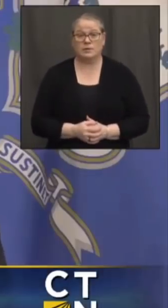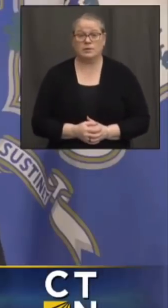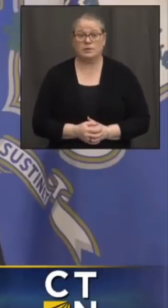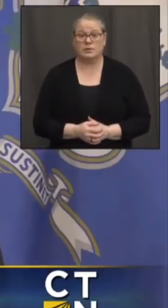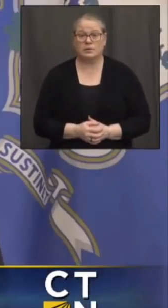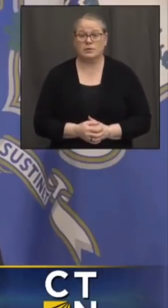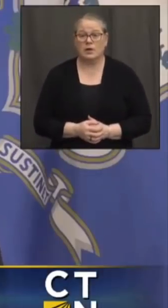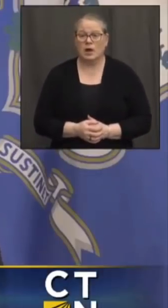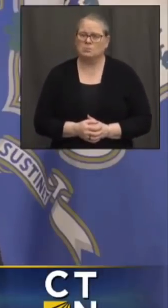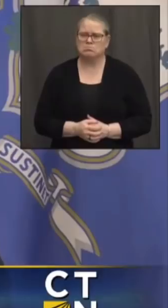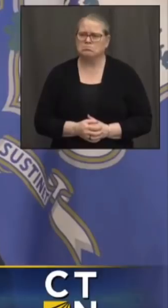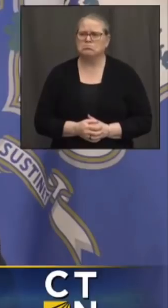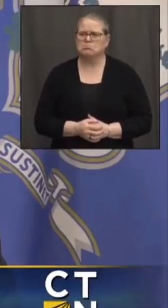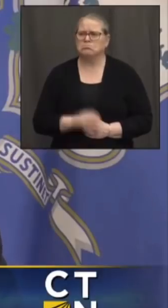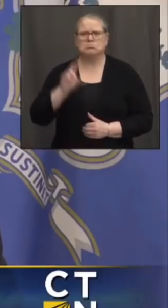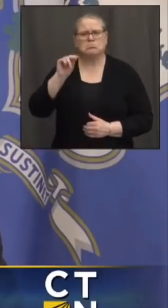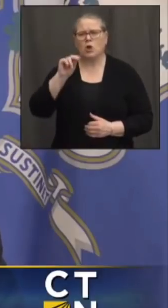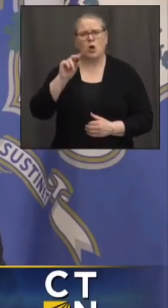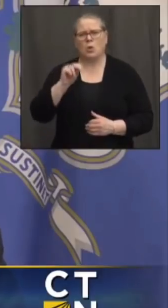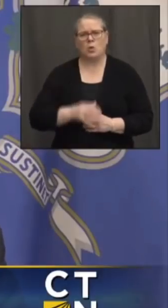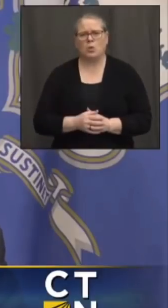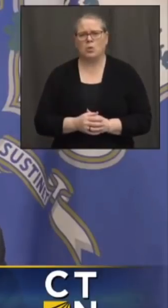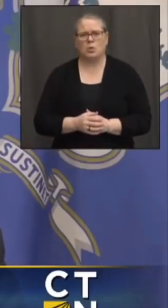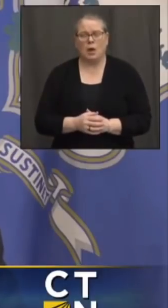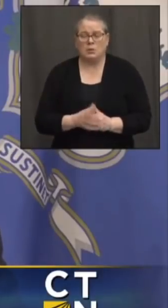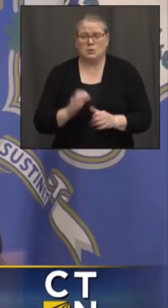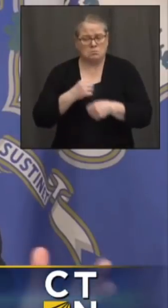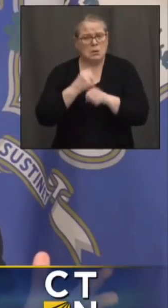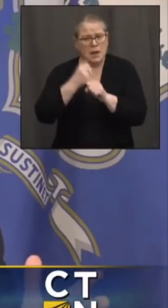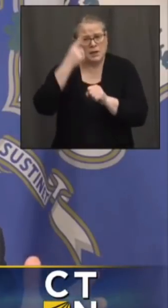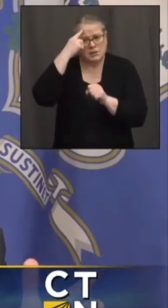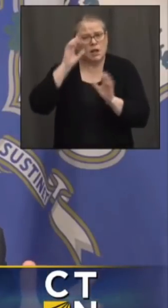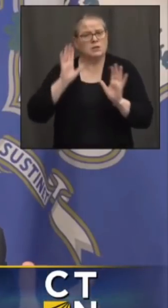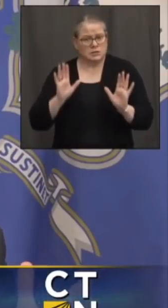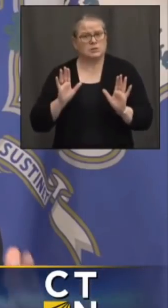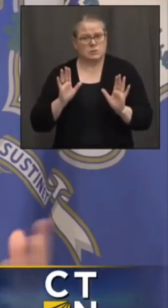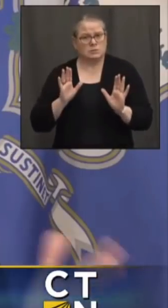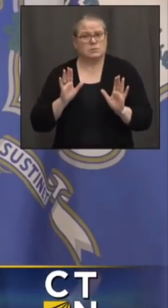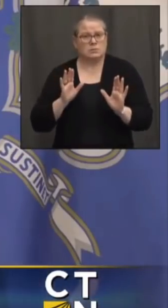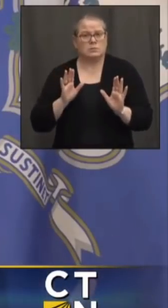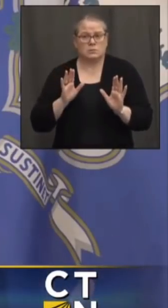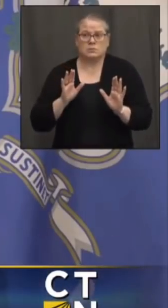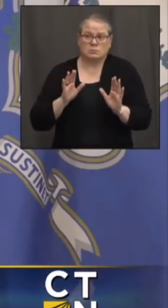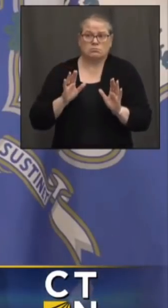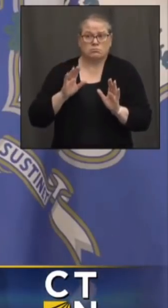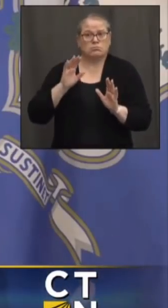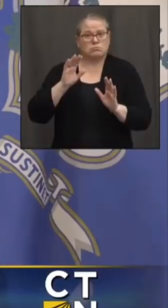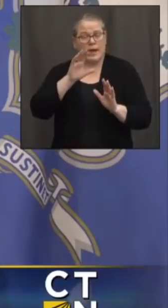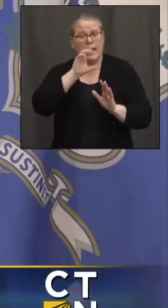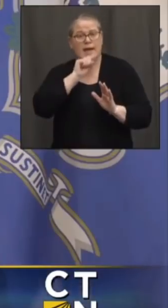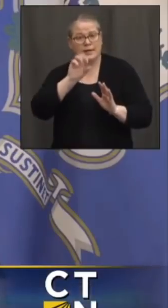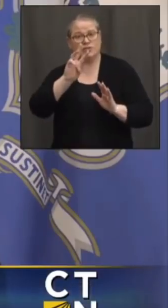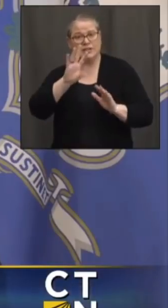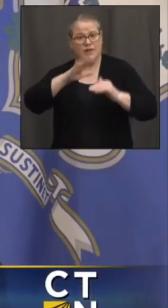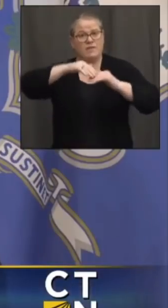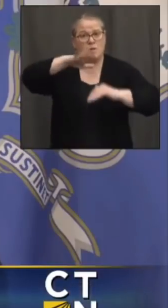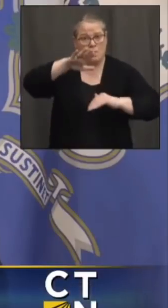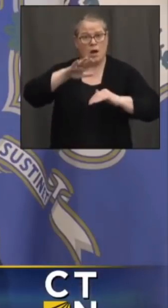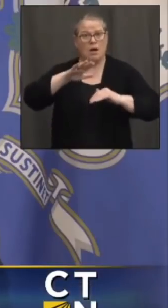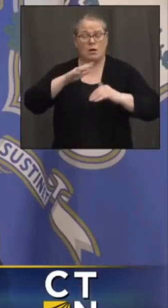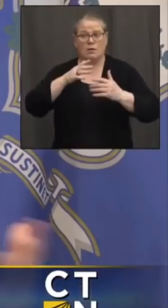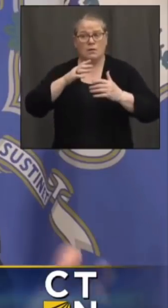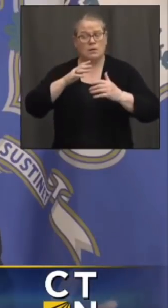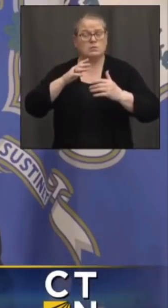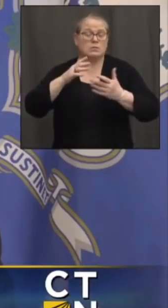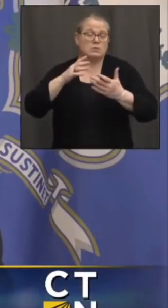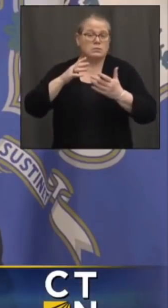Not so much. Look, it makes good sense. It's a population, the 75 and above, then